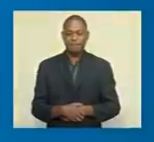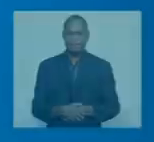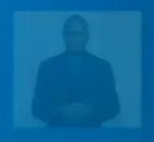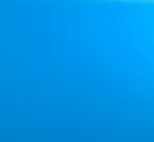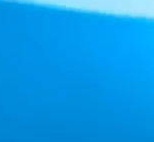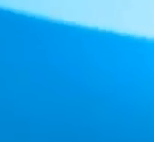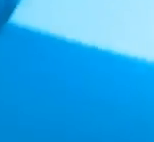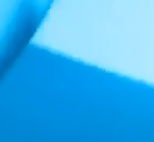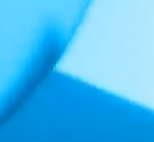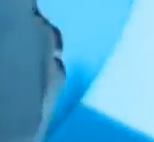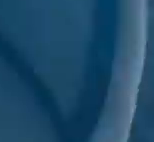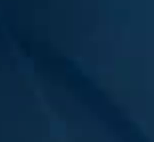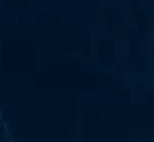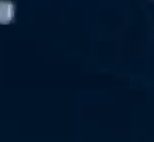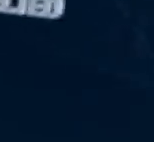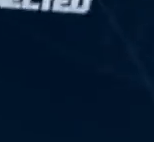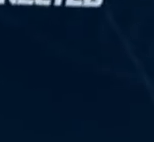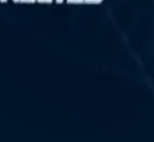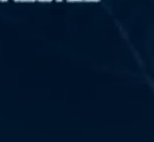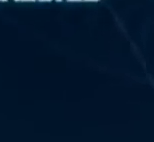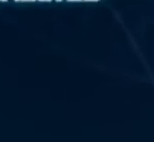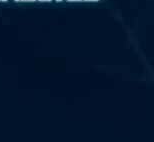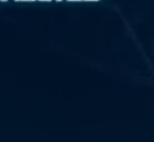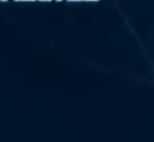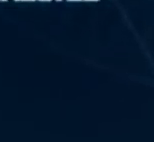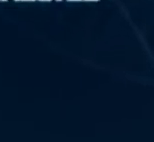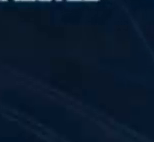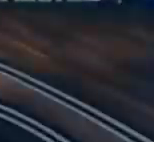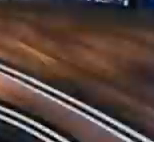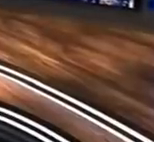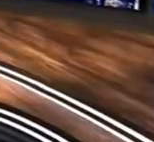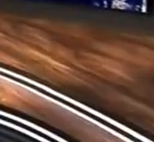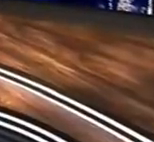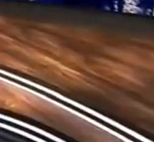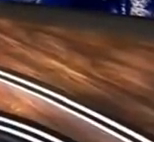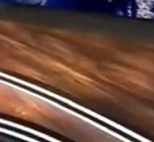the studios of FBC Suva, Edwin Nunn.